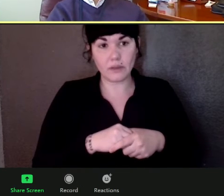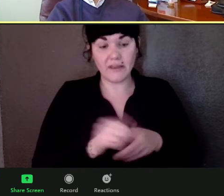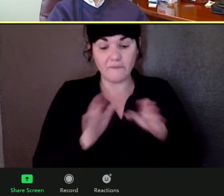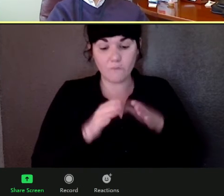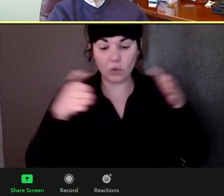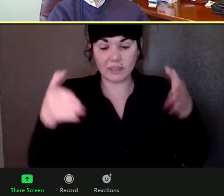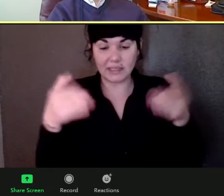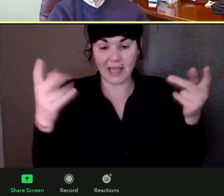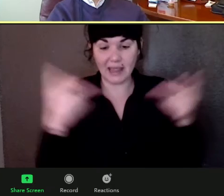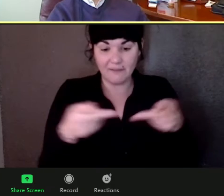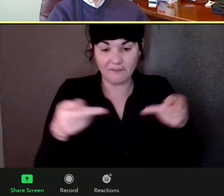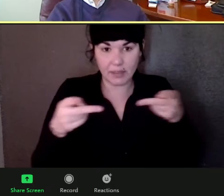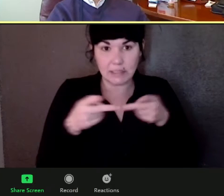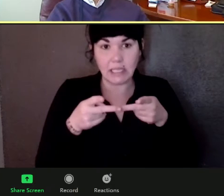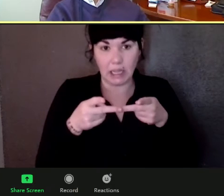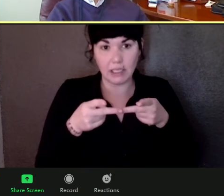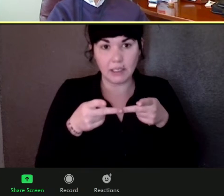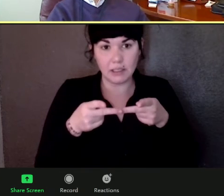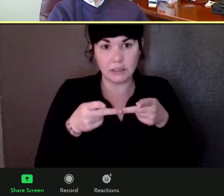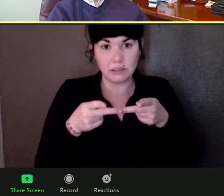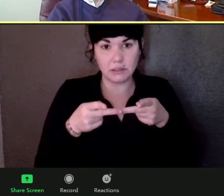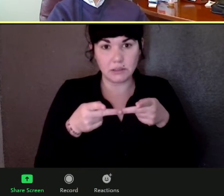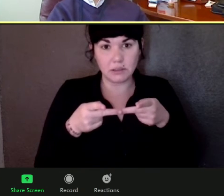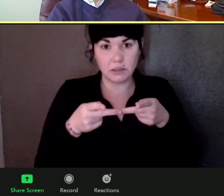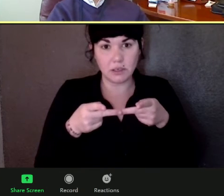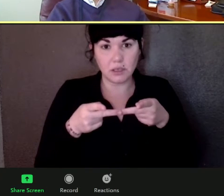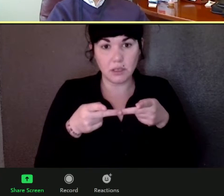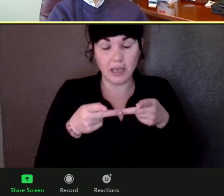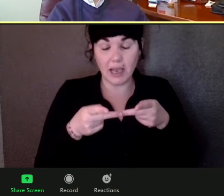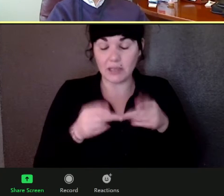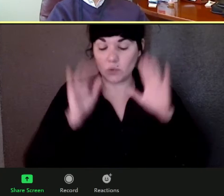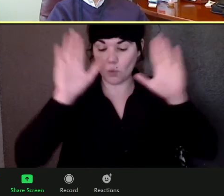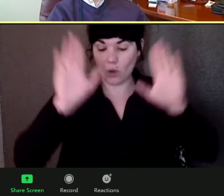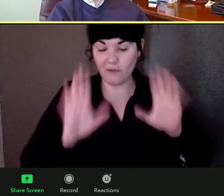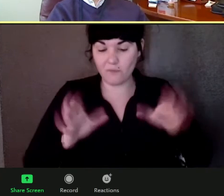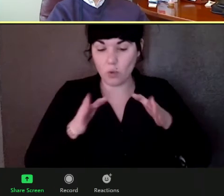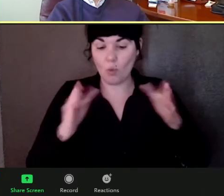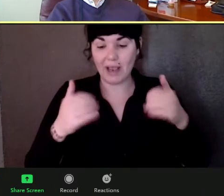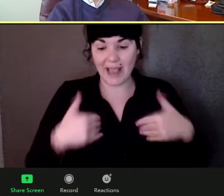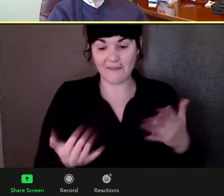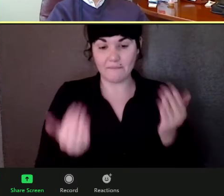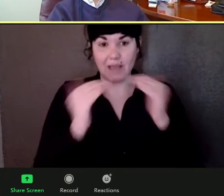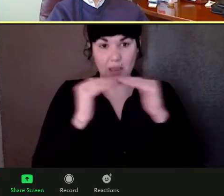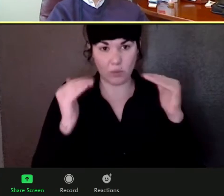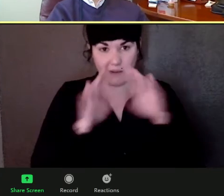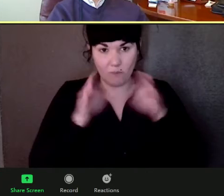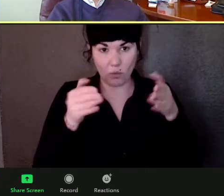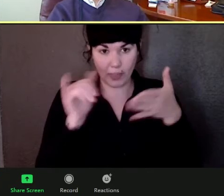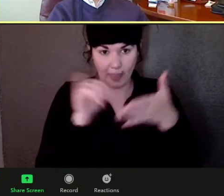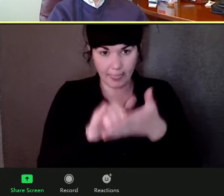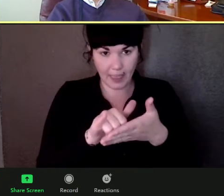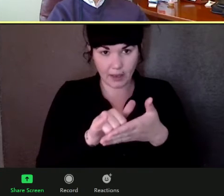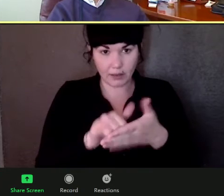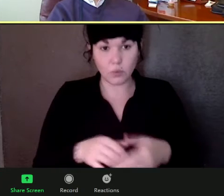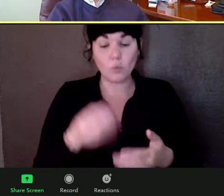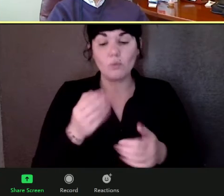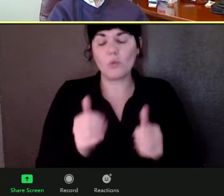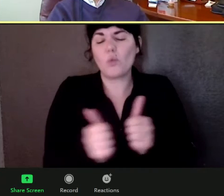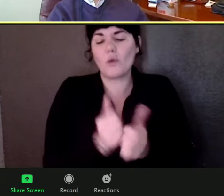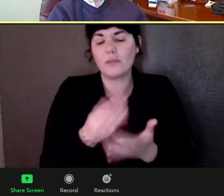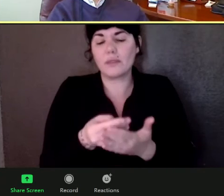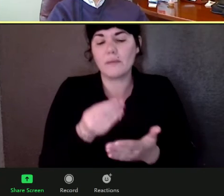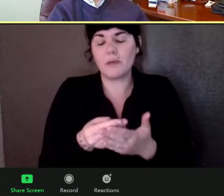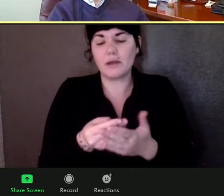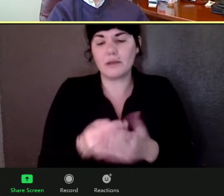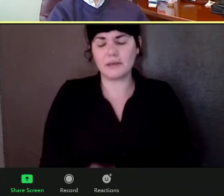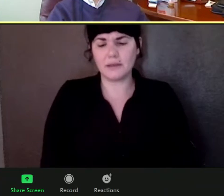with these one-time dollars. And one of the biggest inequities in the state of Michigan is that if you're in a community